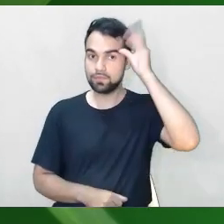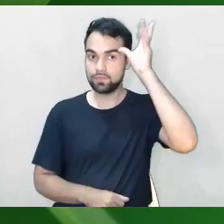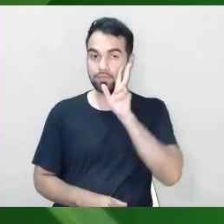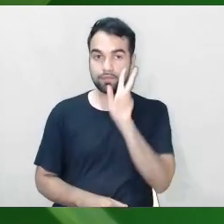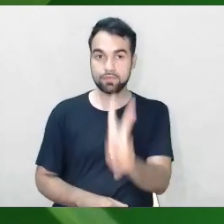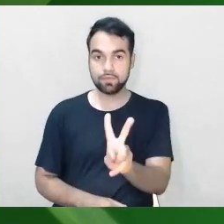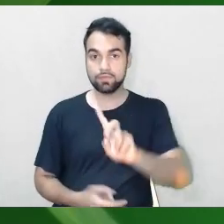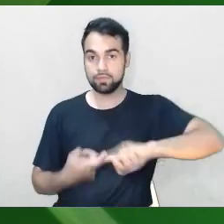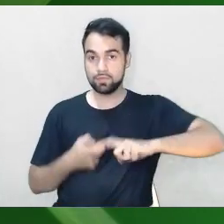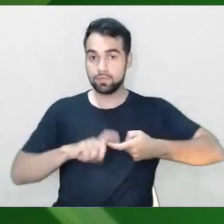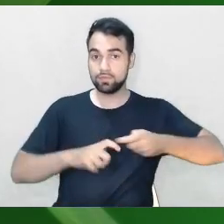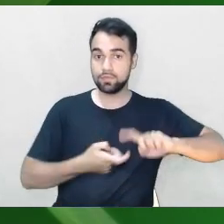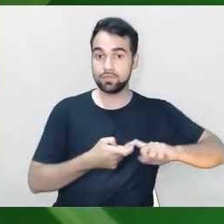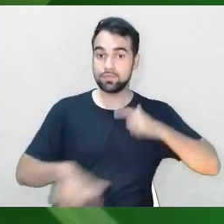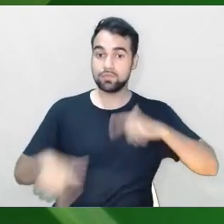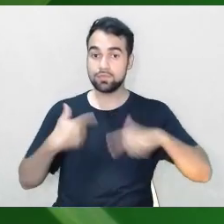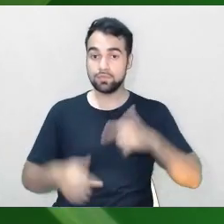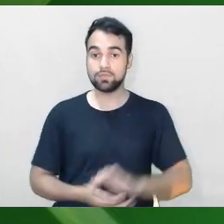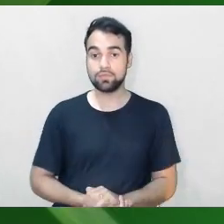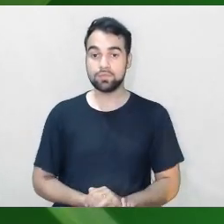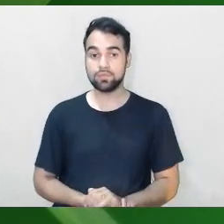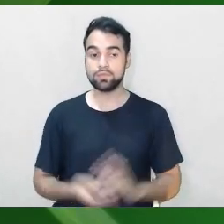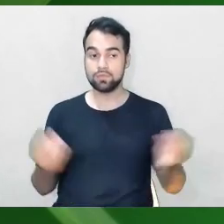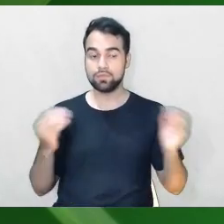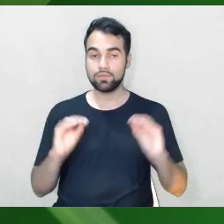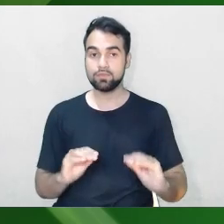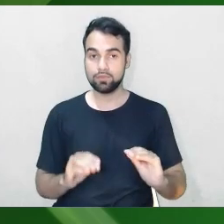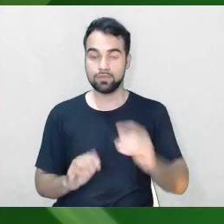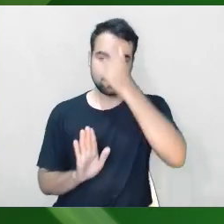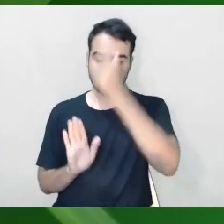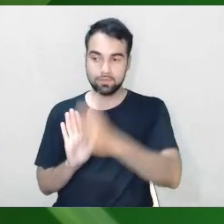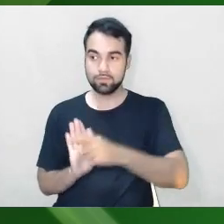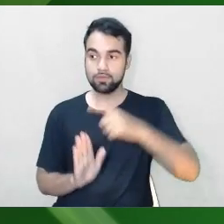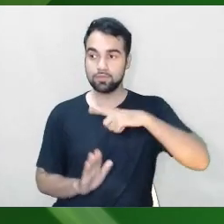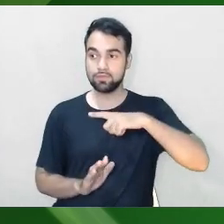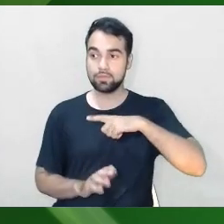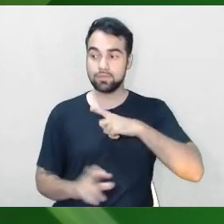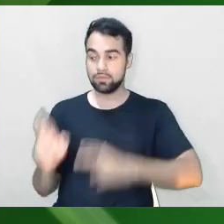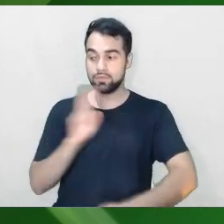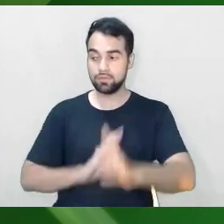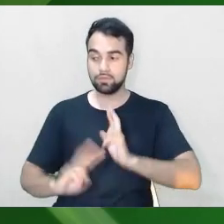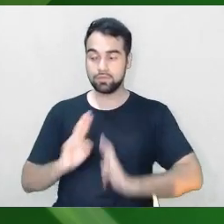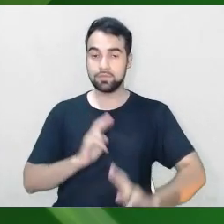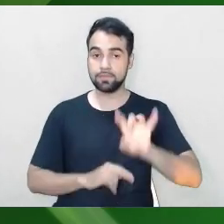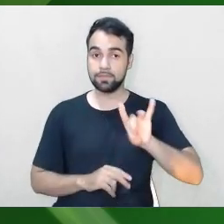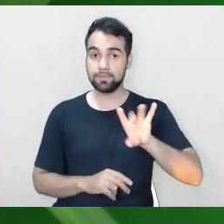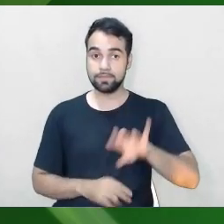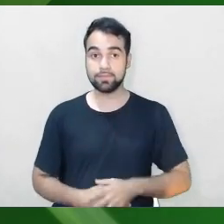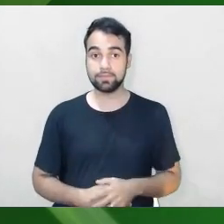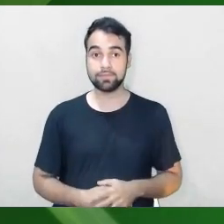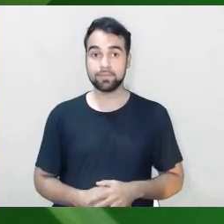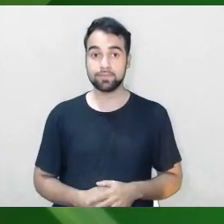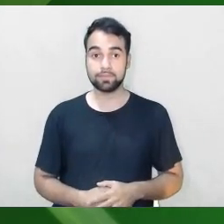the observability, we place an automation, AI agents to have more